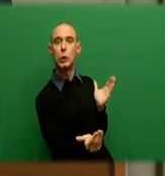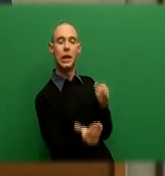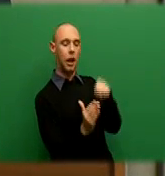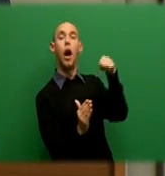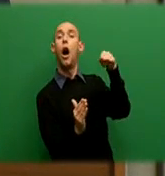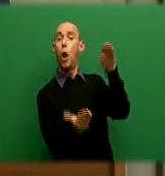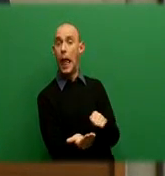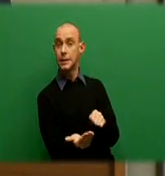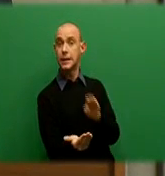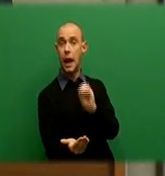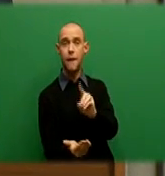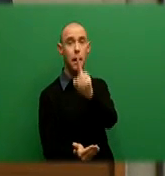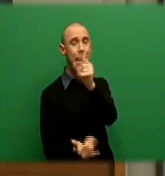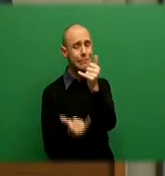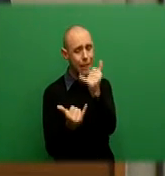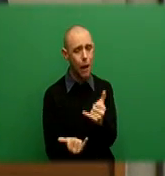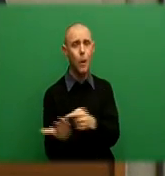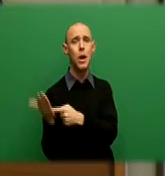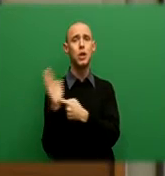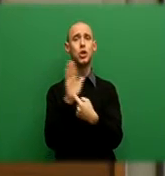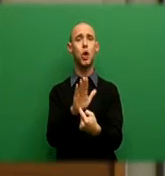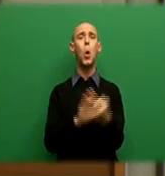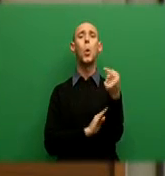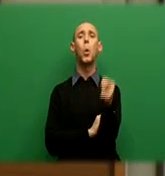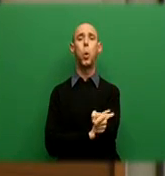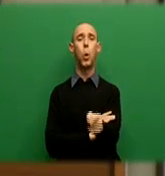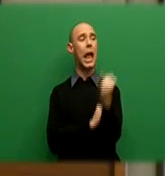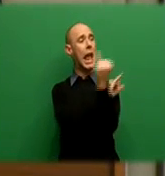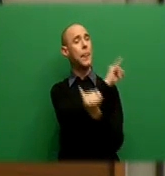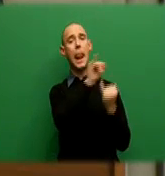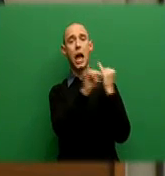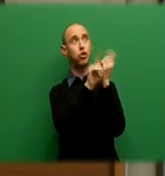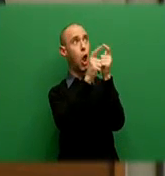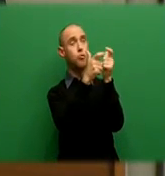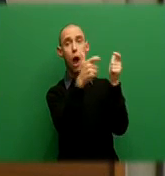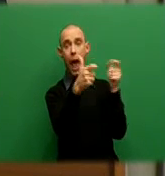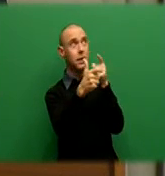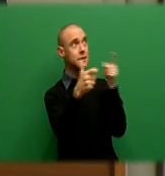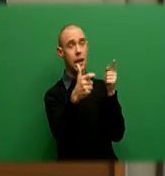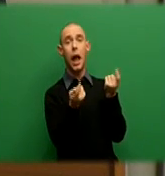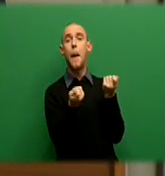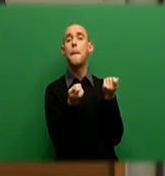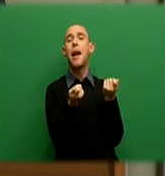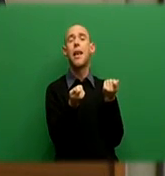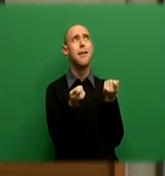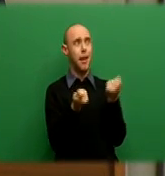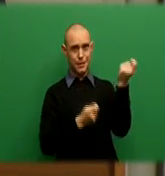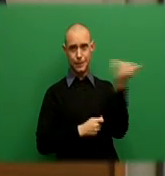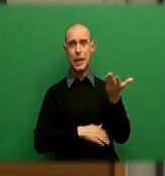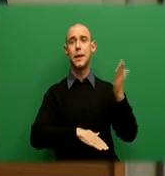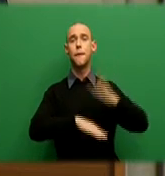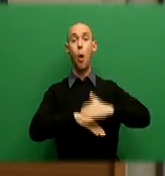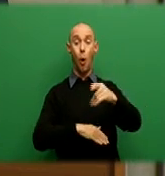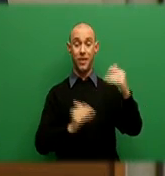the current under-recovery, driven mainly by higher international product prices, suggests that this decline could be